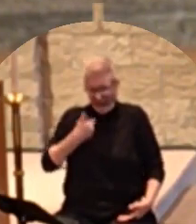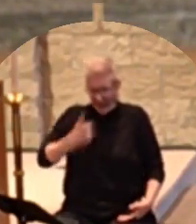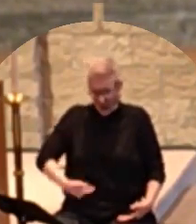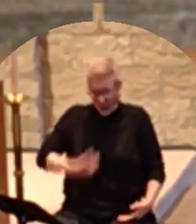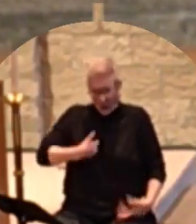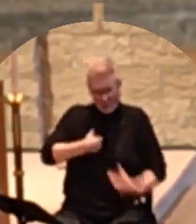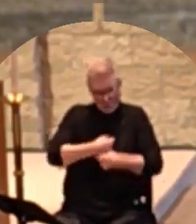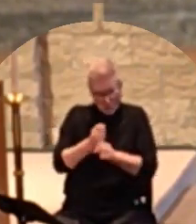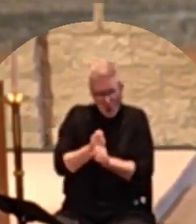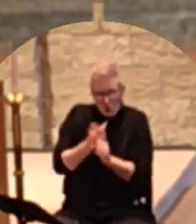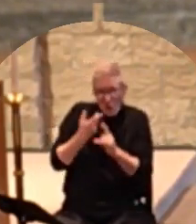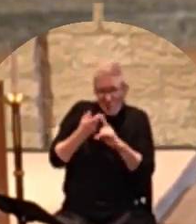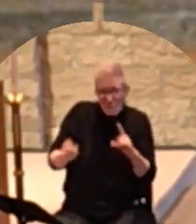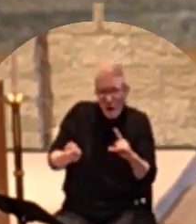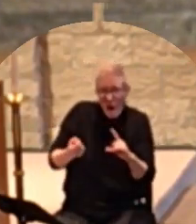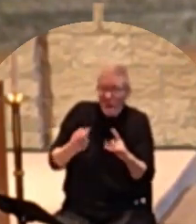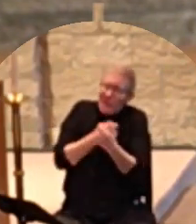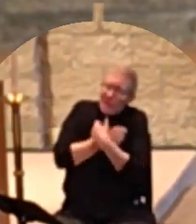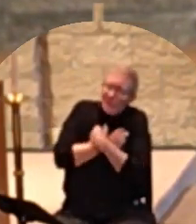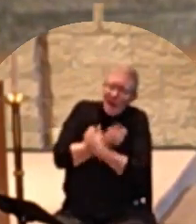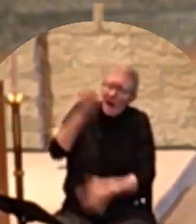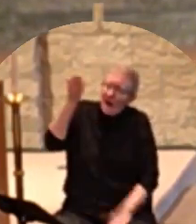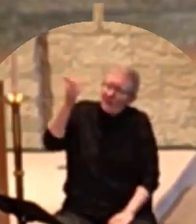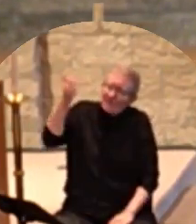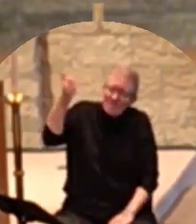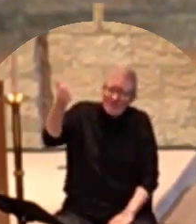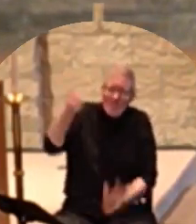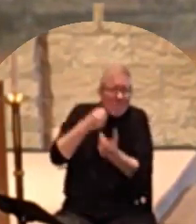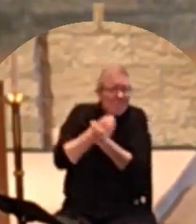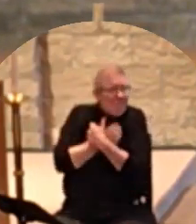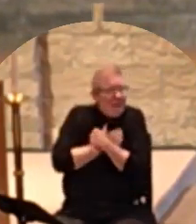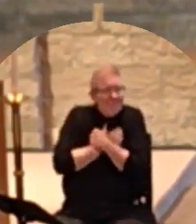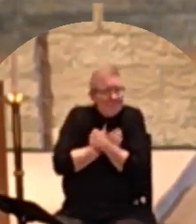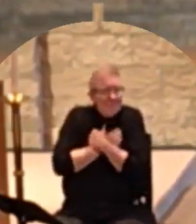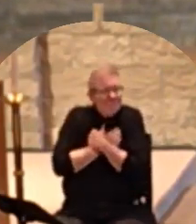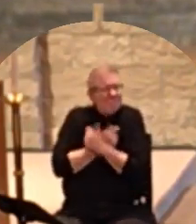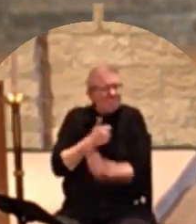God. And I know this to be true.